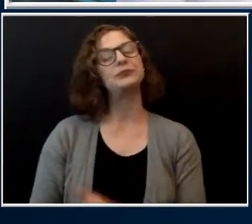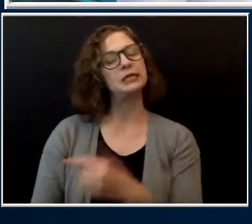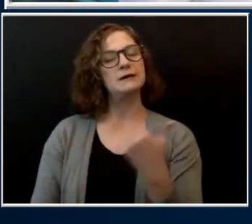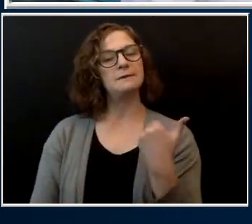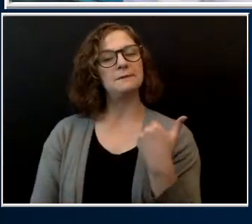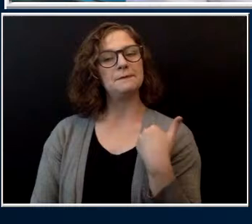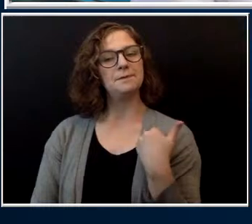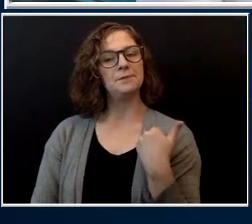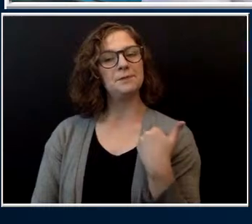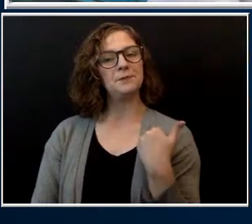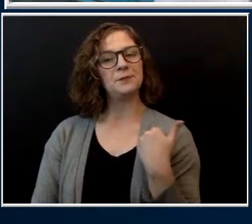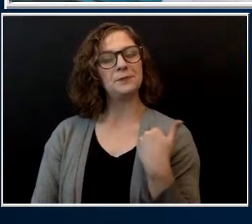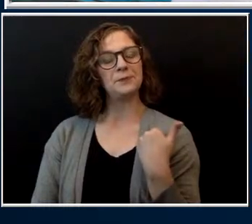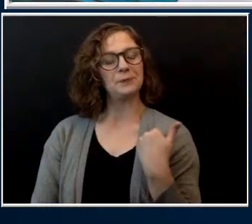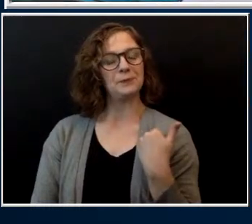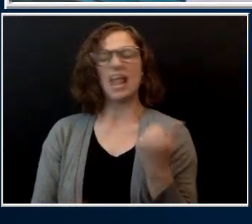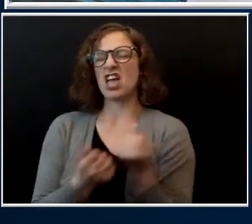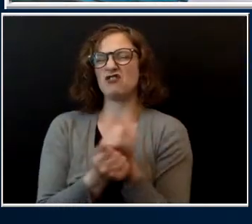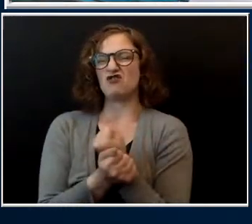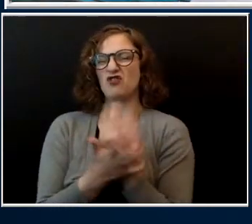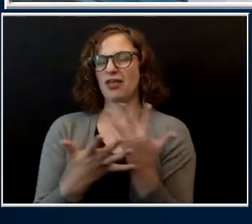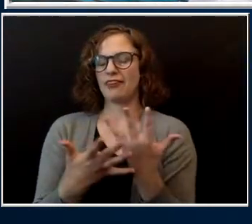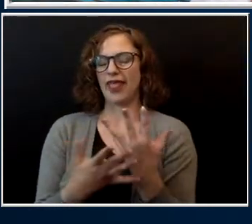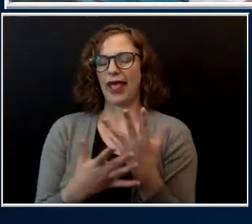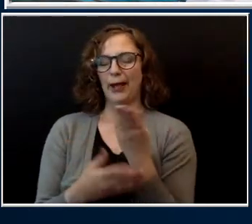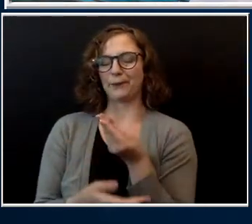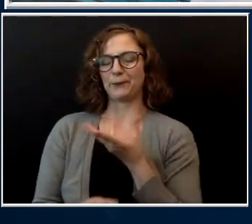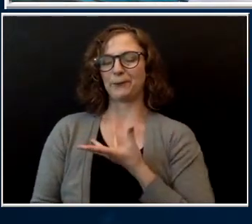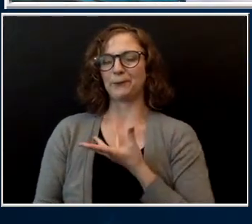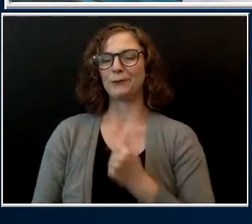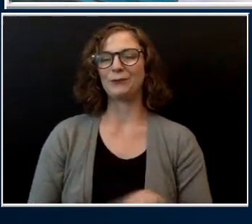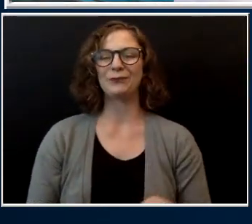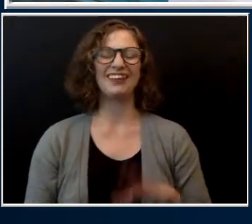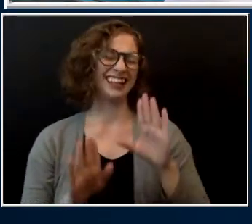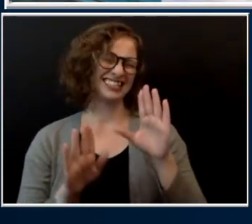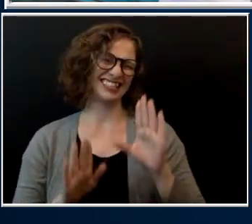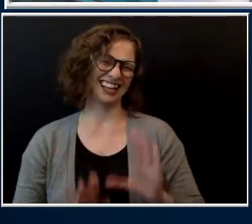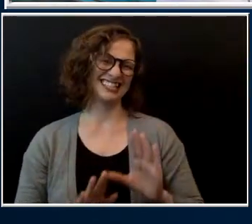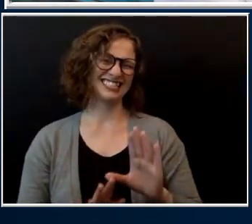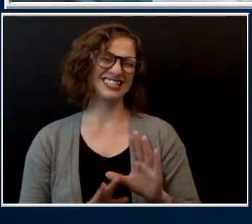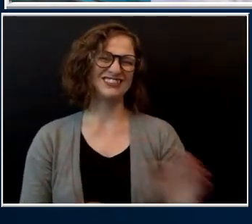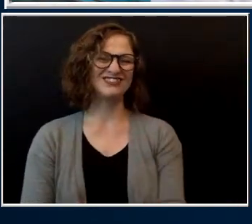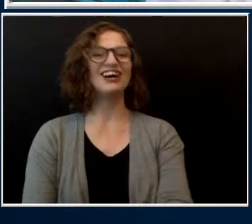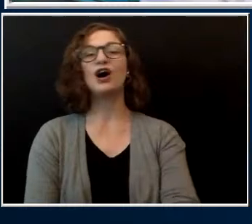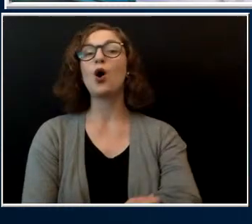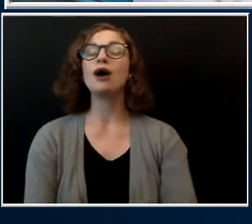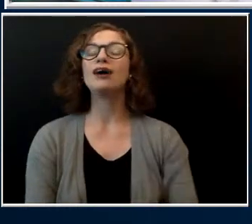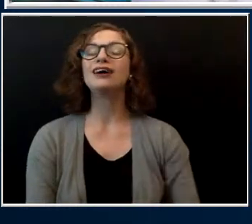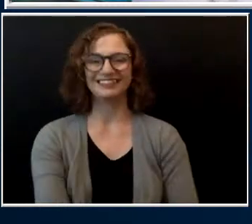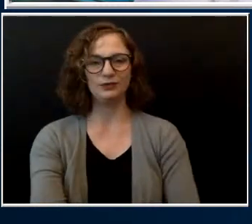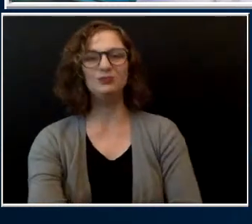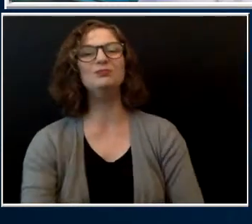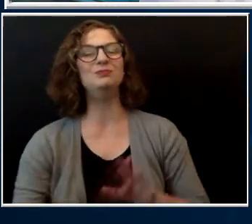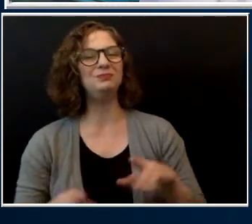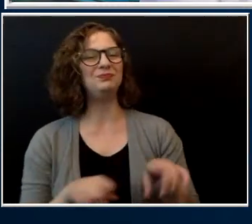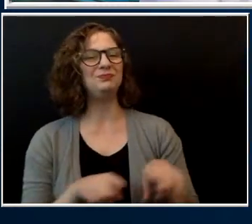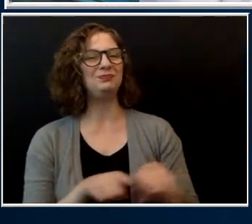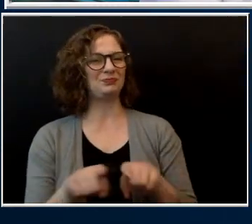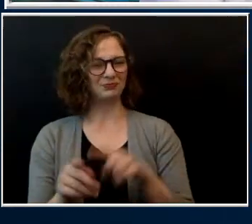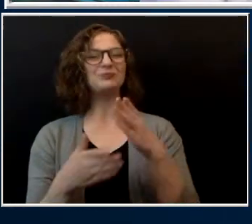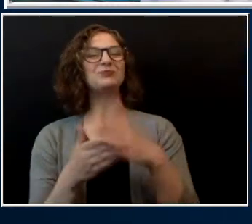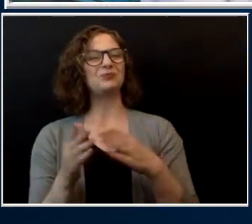everything. That's awesome. Okay, there are also shifting attitudes. There are also some shifting attitudes around the way